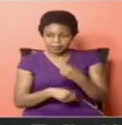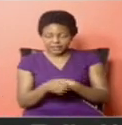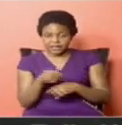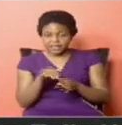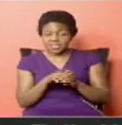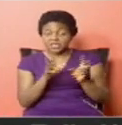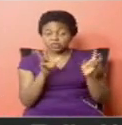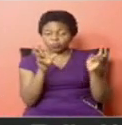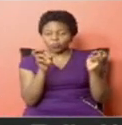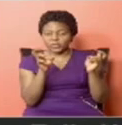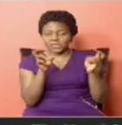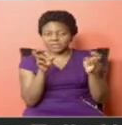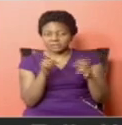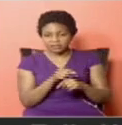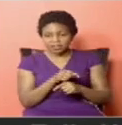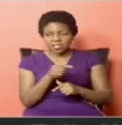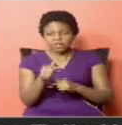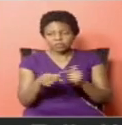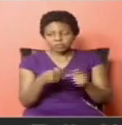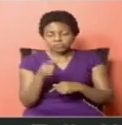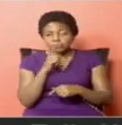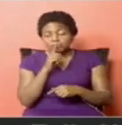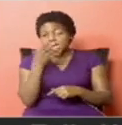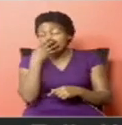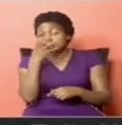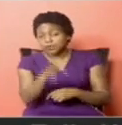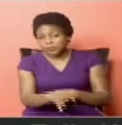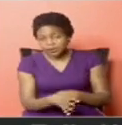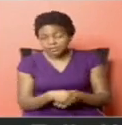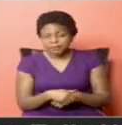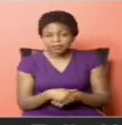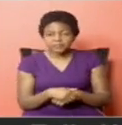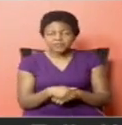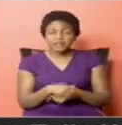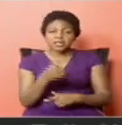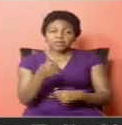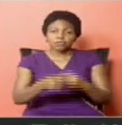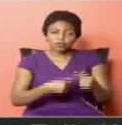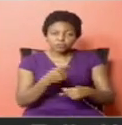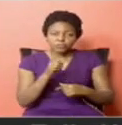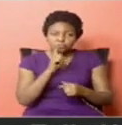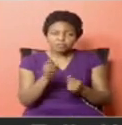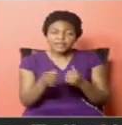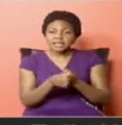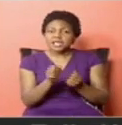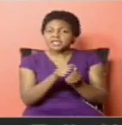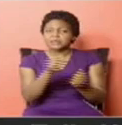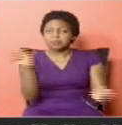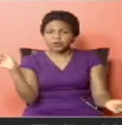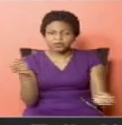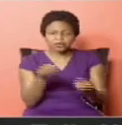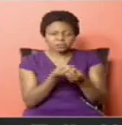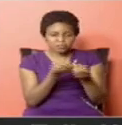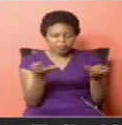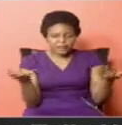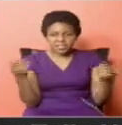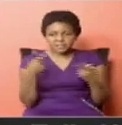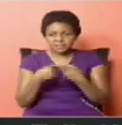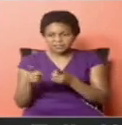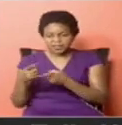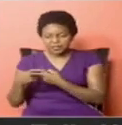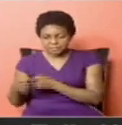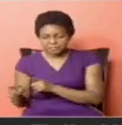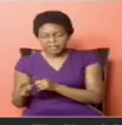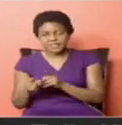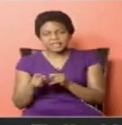context continue to be abused. They continue to be exposed to so many different types